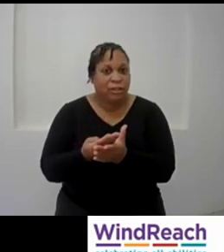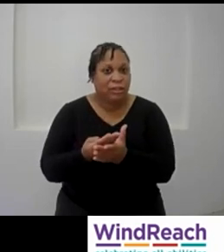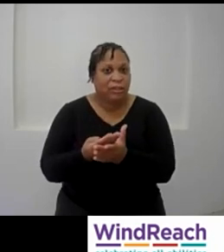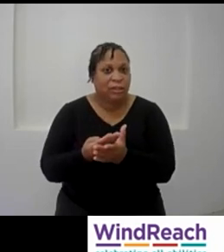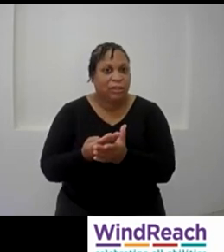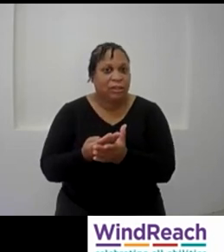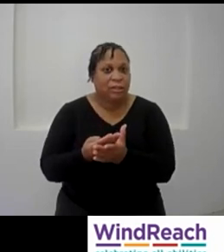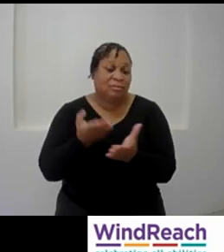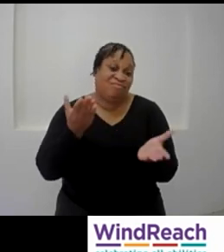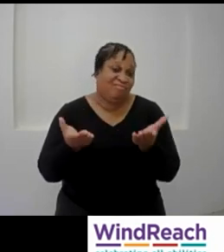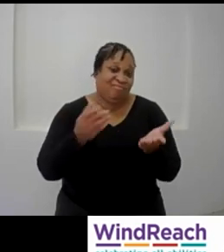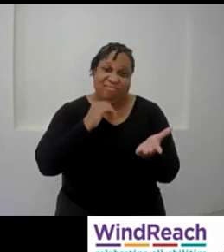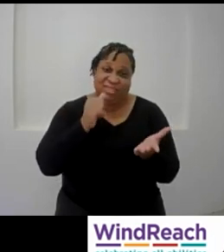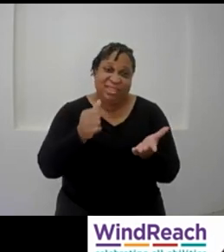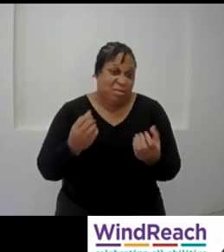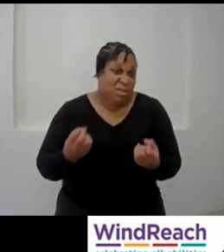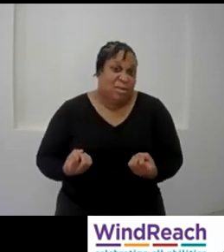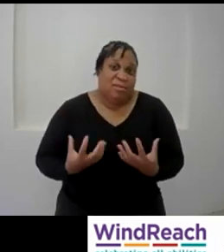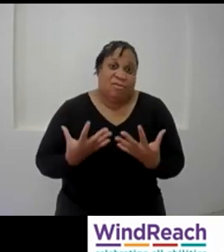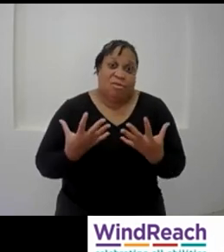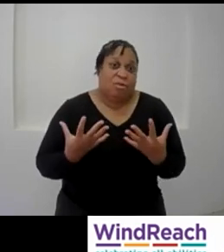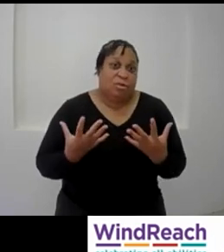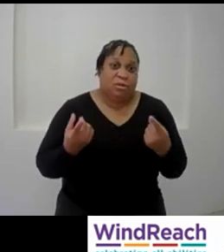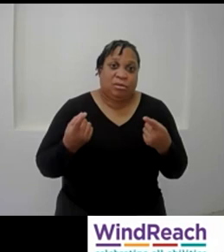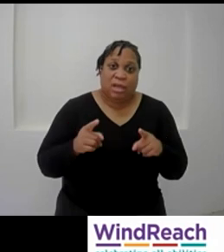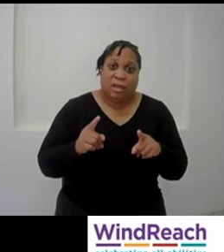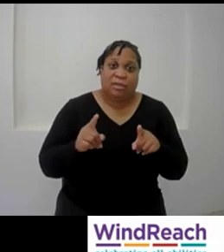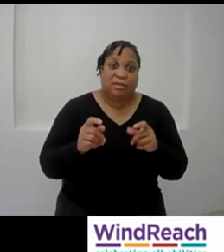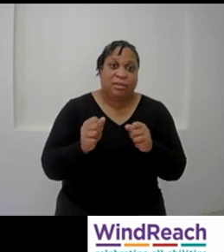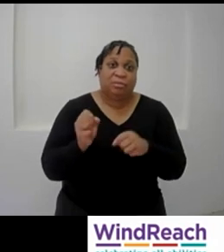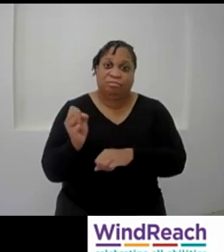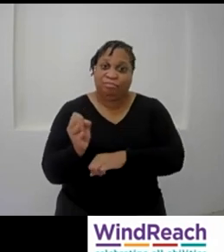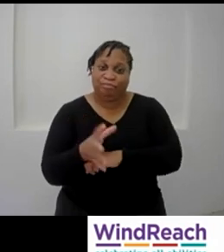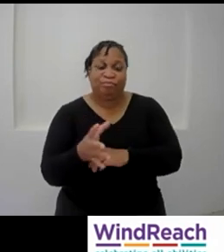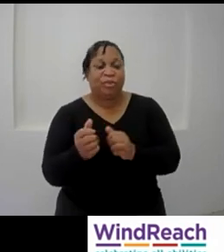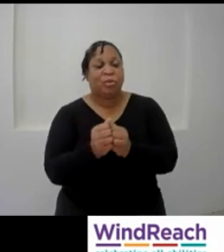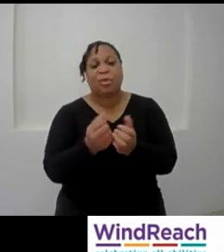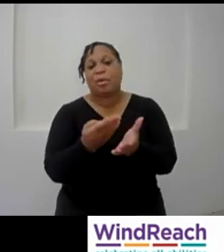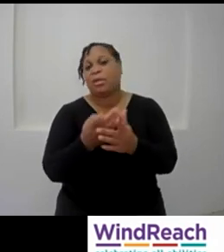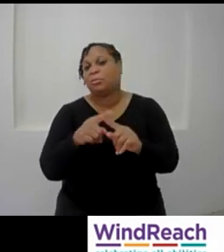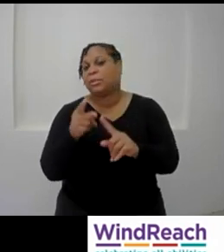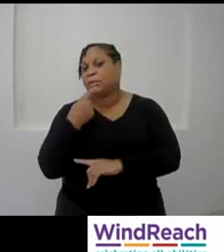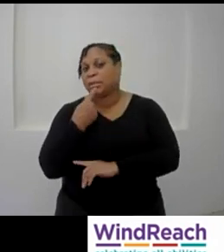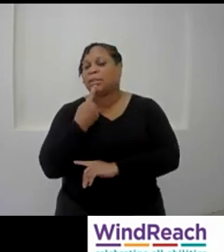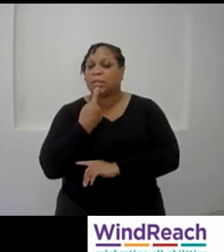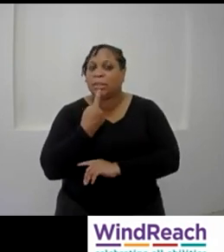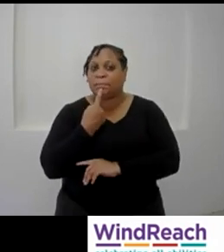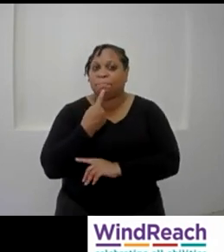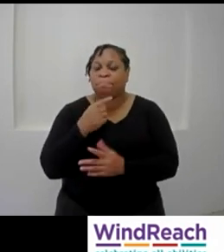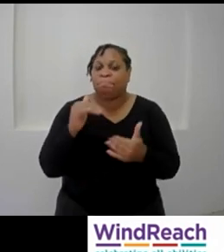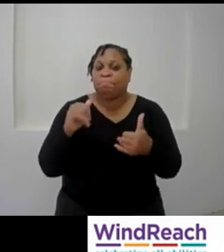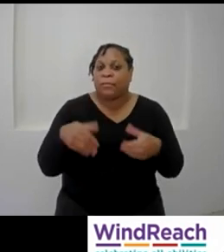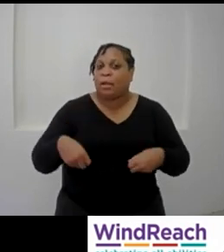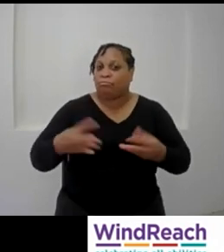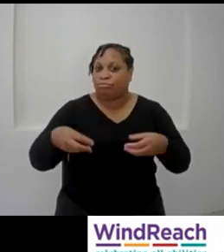They might not be able to influence what happened with the budget, but they would be having a say about how money was being